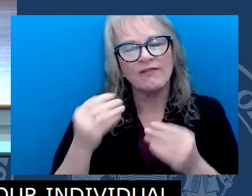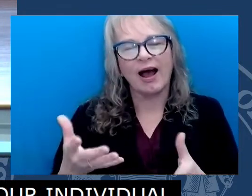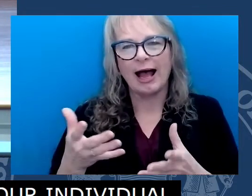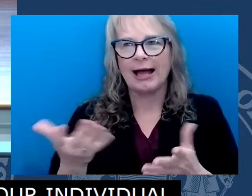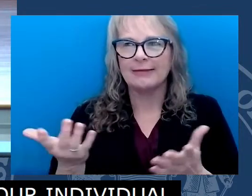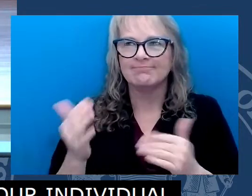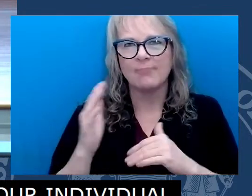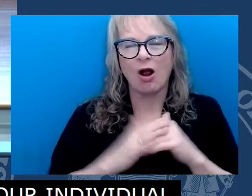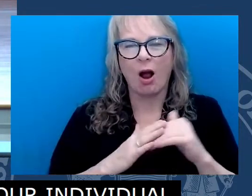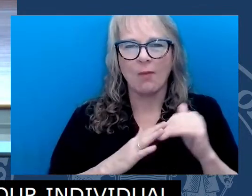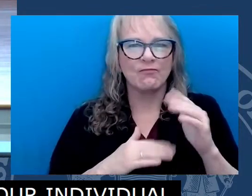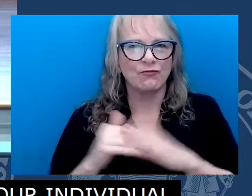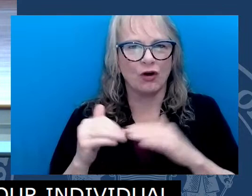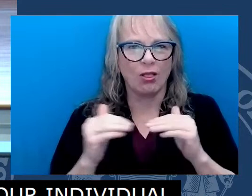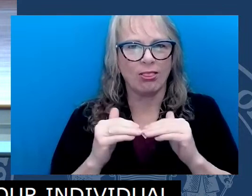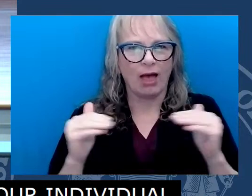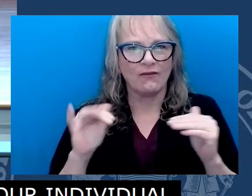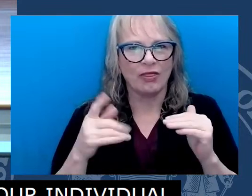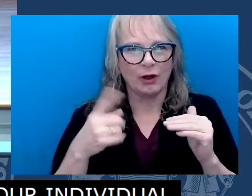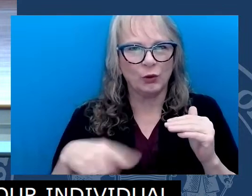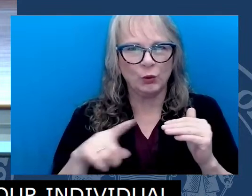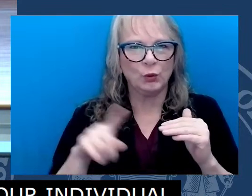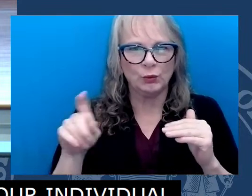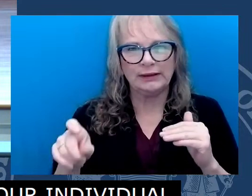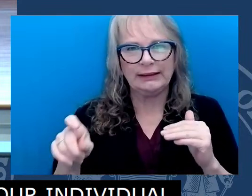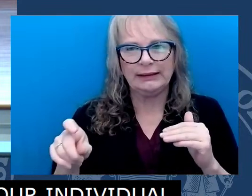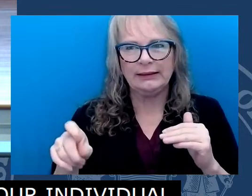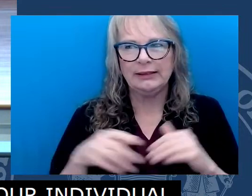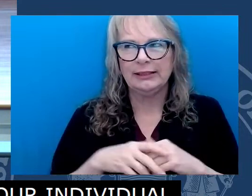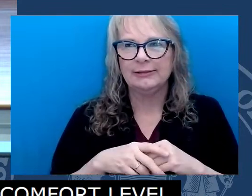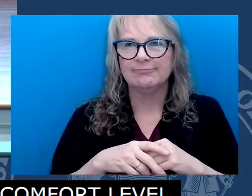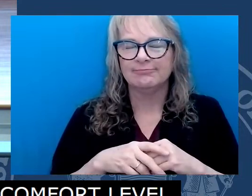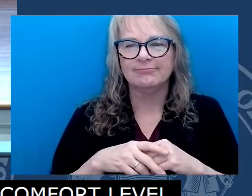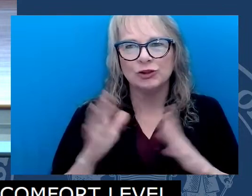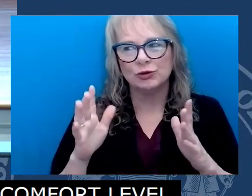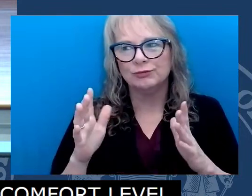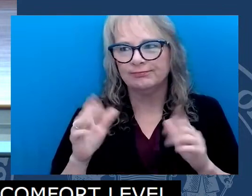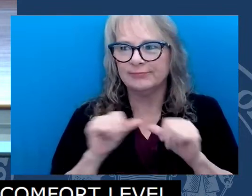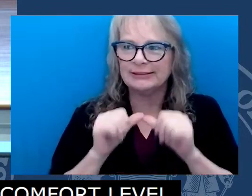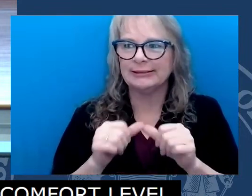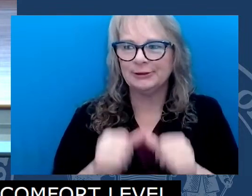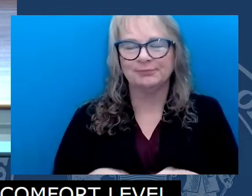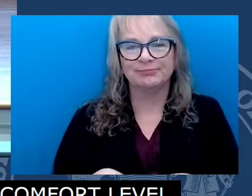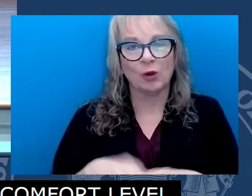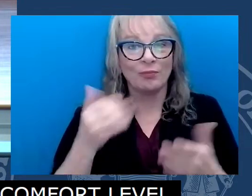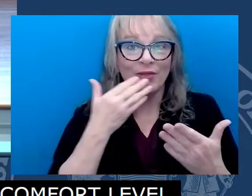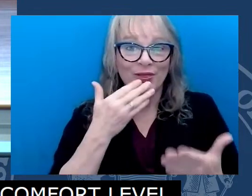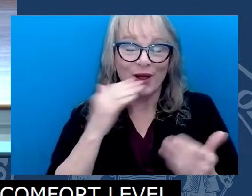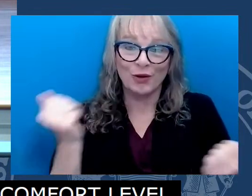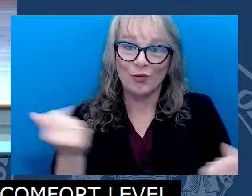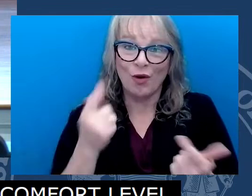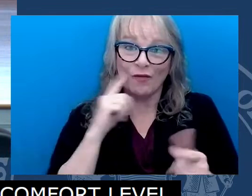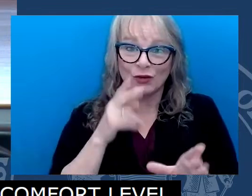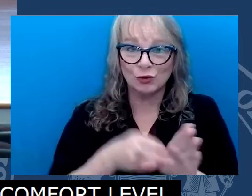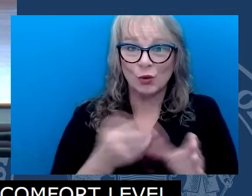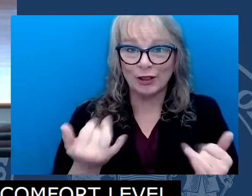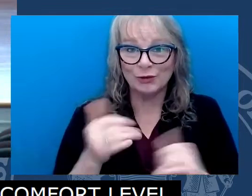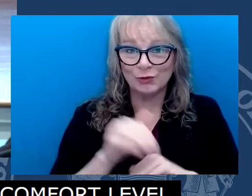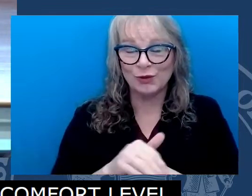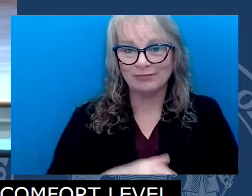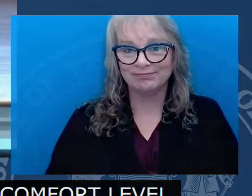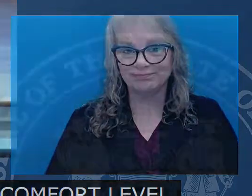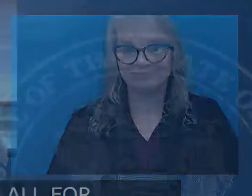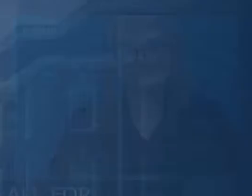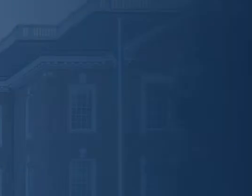need to move forward. So thank you all for coming.